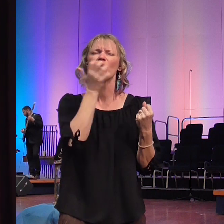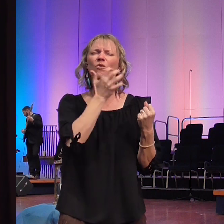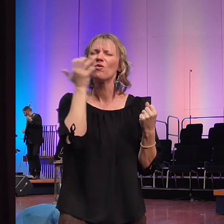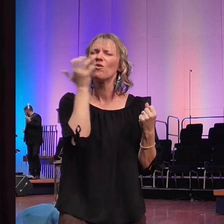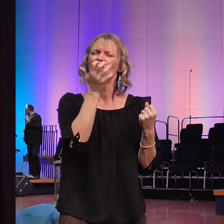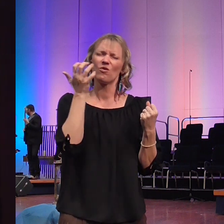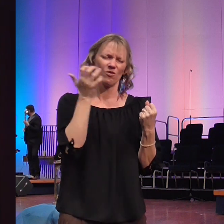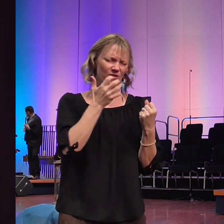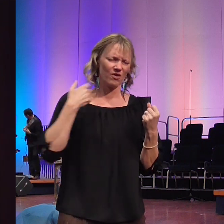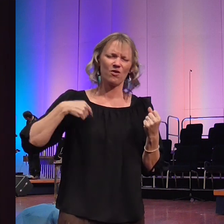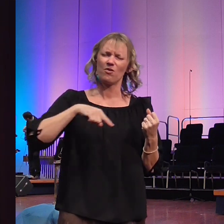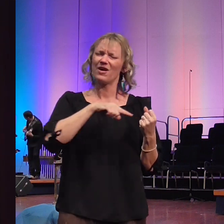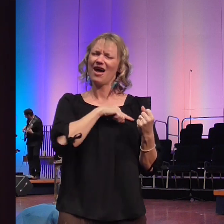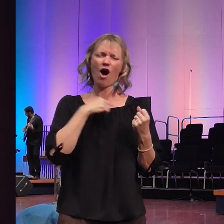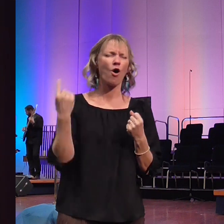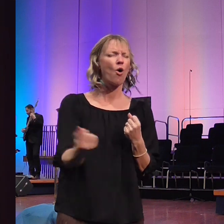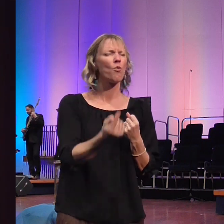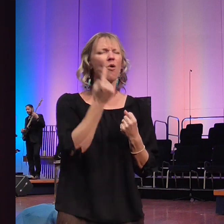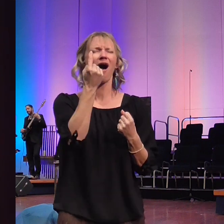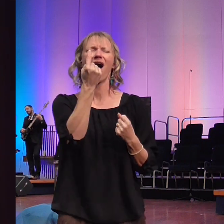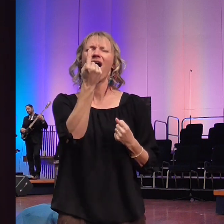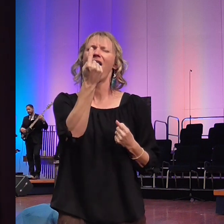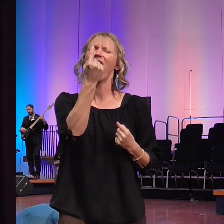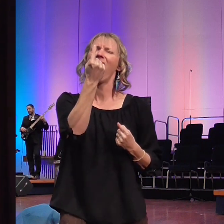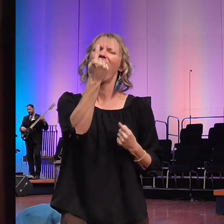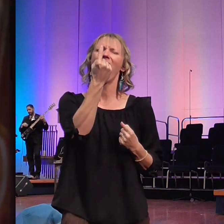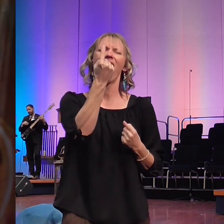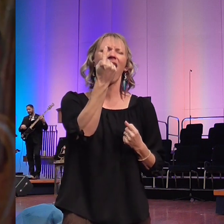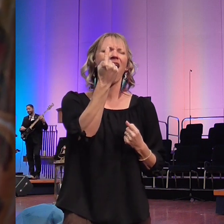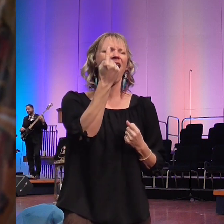What we are is